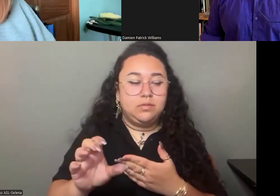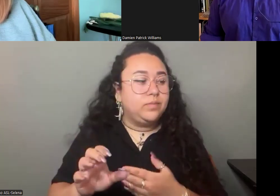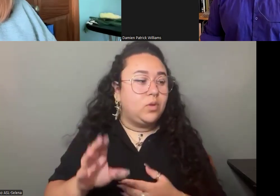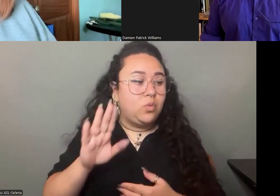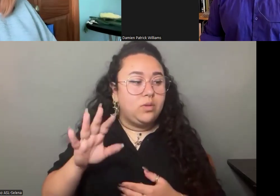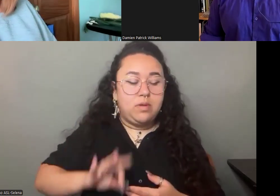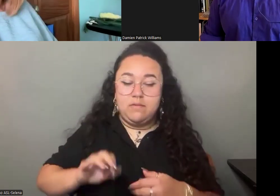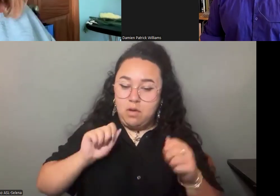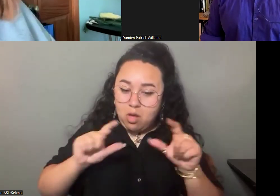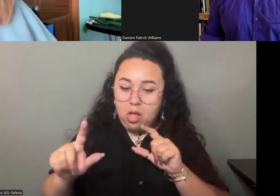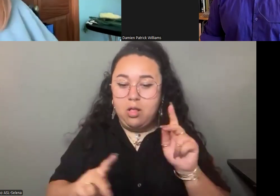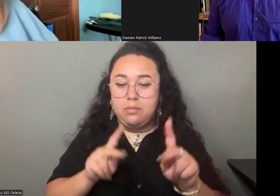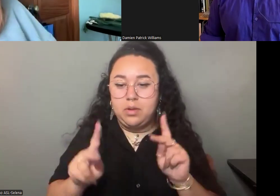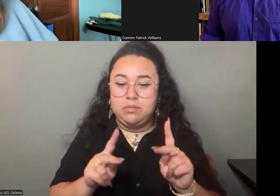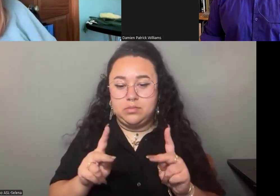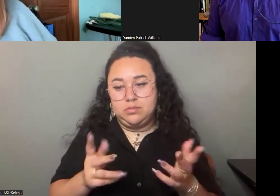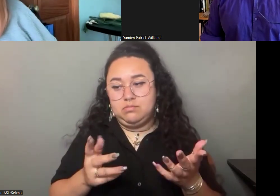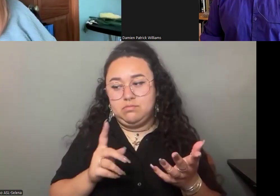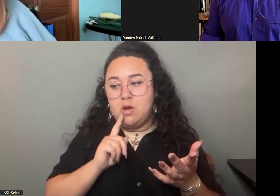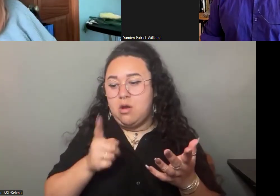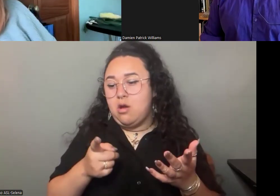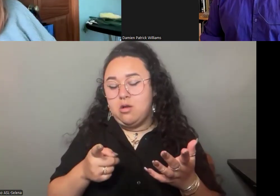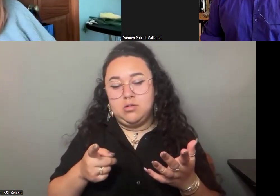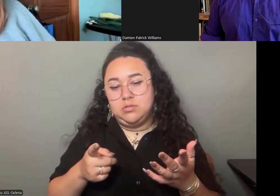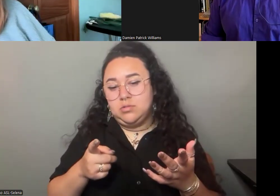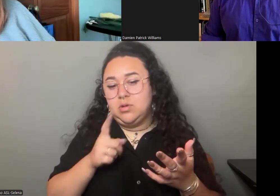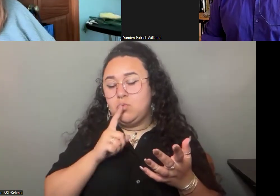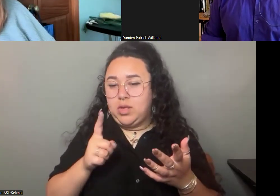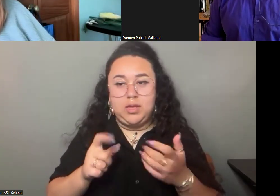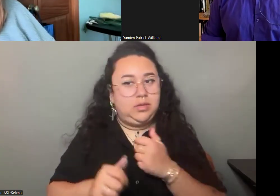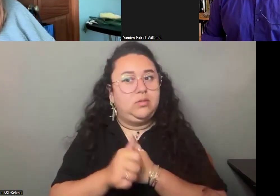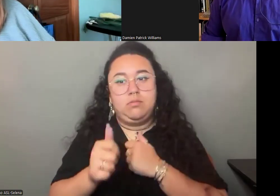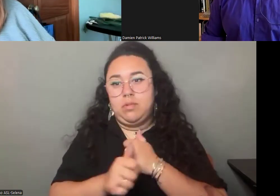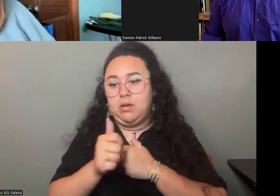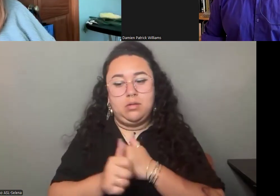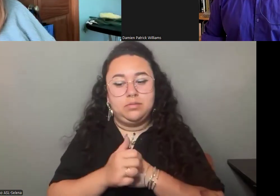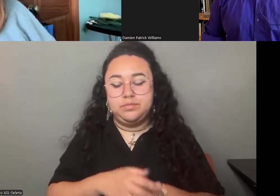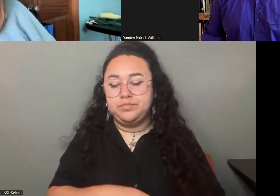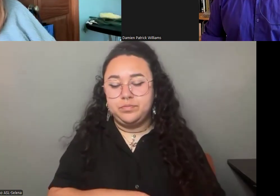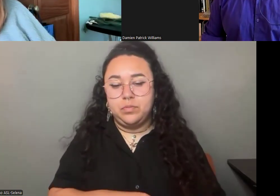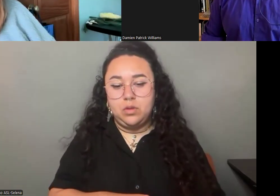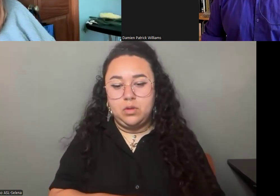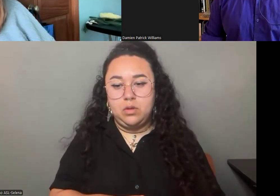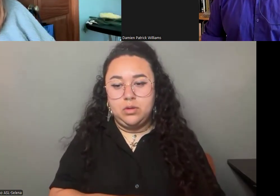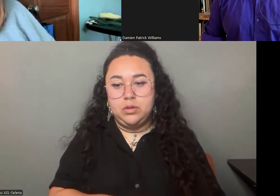to all are severely imperiled. And so that question of what